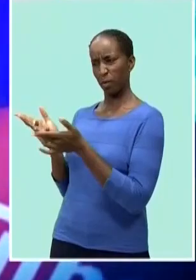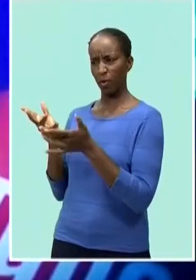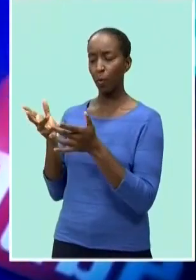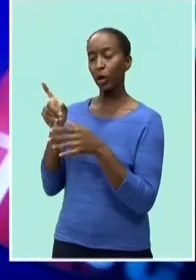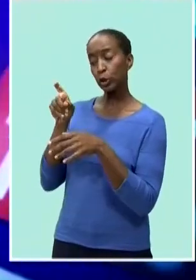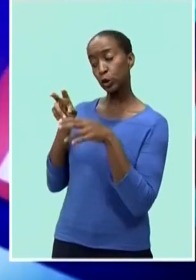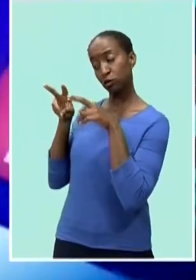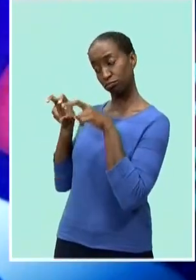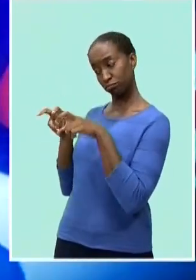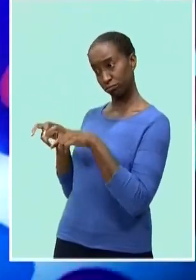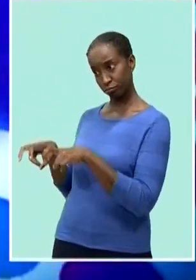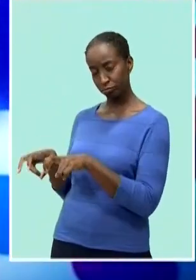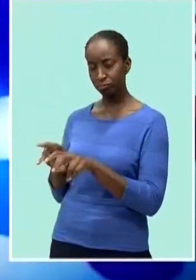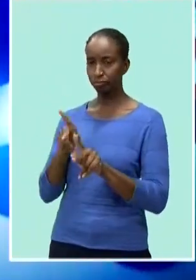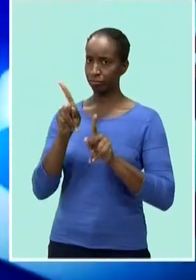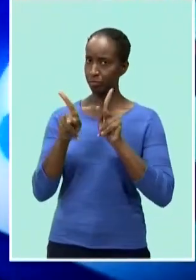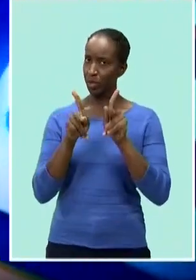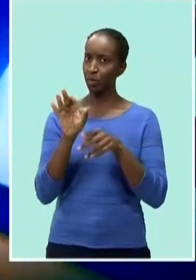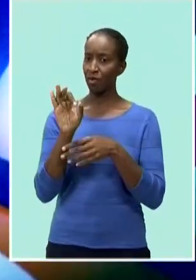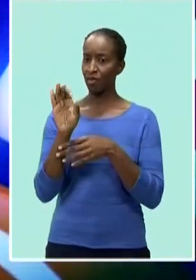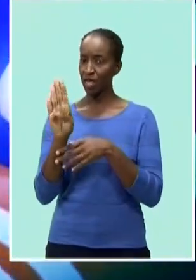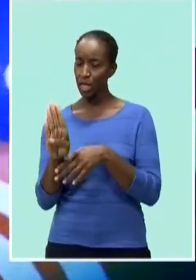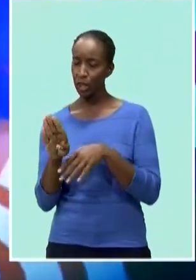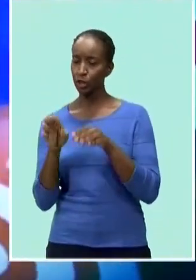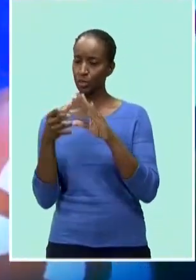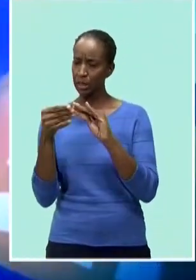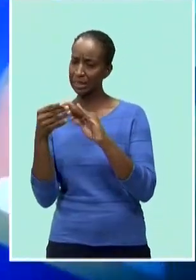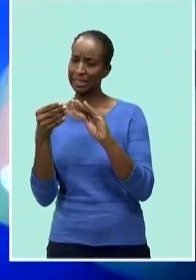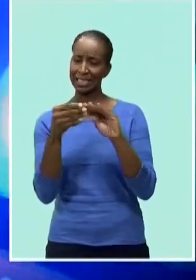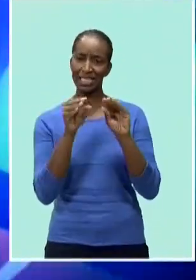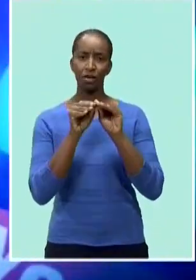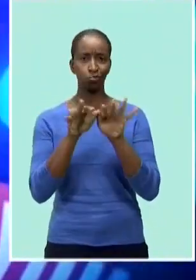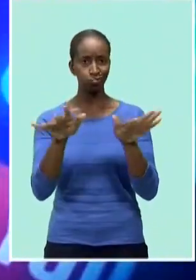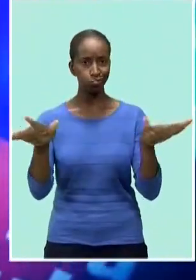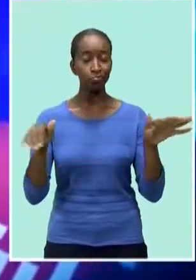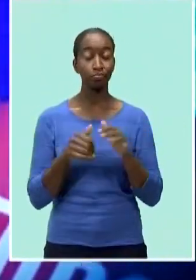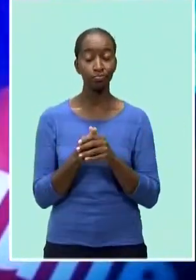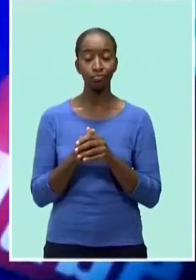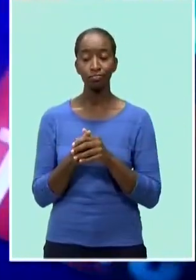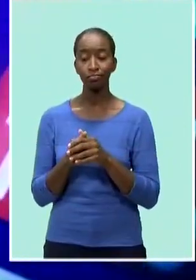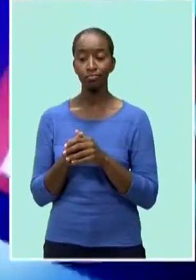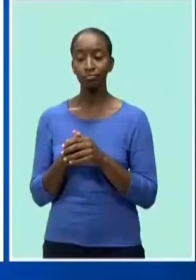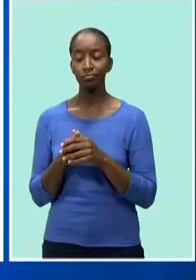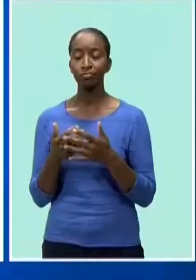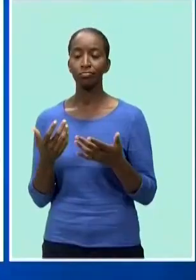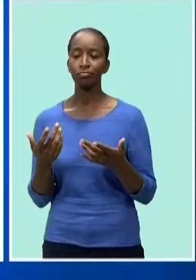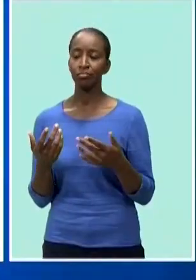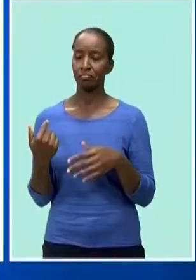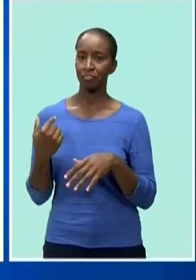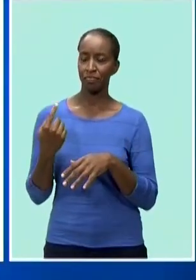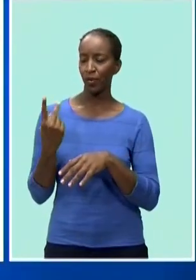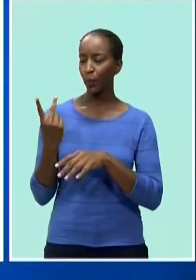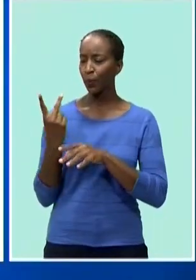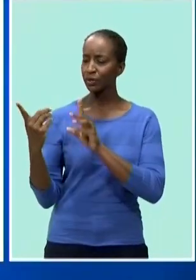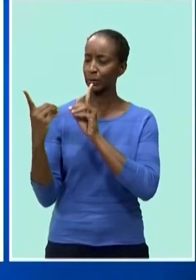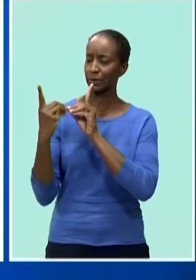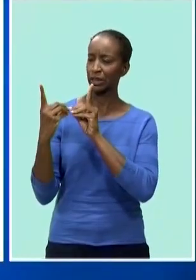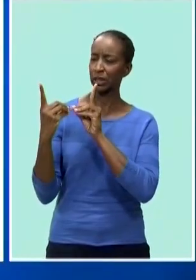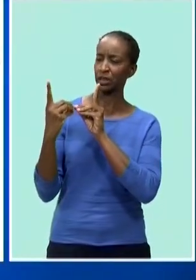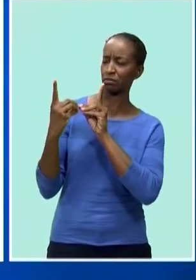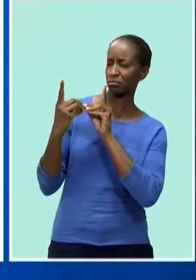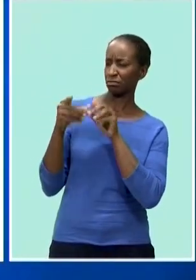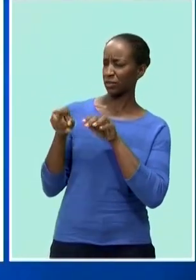offering their opinions about this on Facebook. Marcia Armstrong thinks people should be on the lookout for red flags in relationships. She